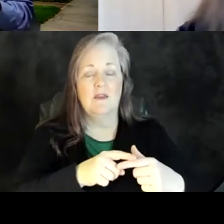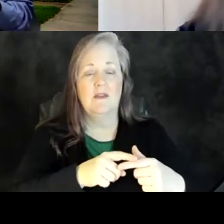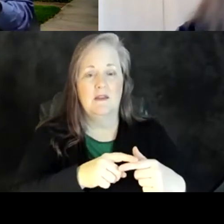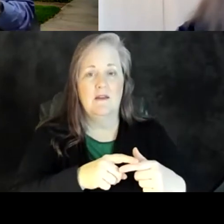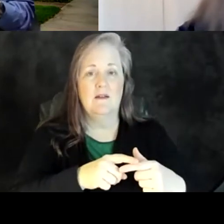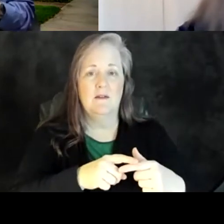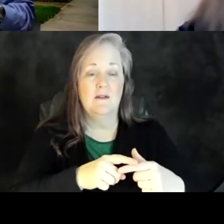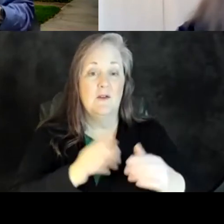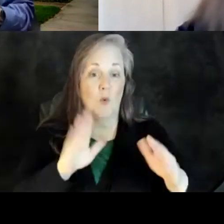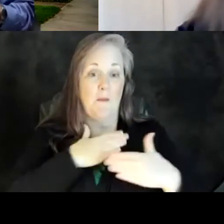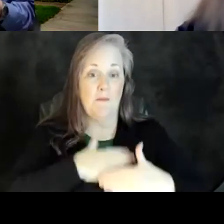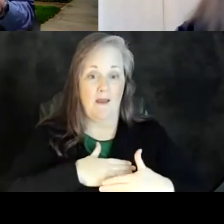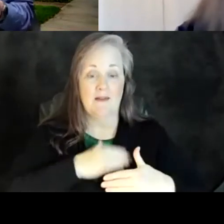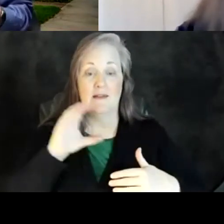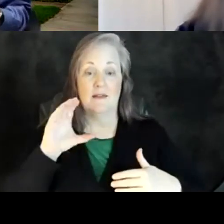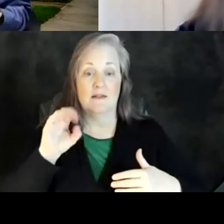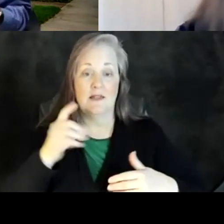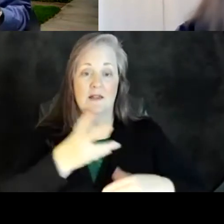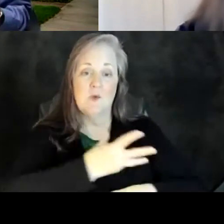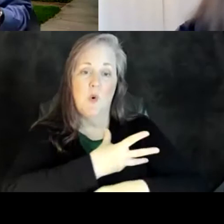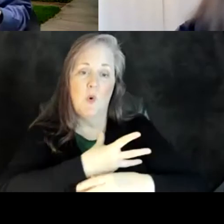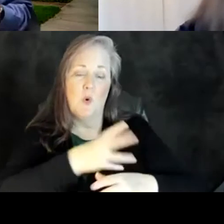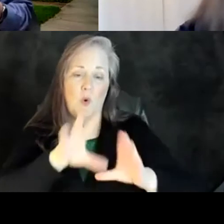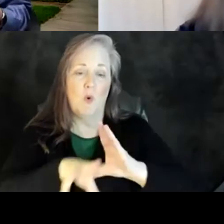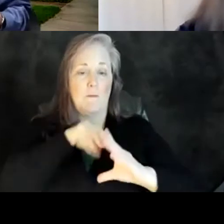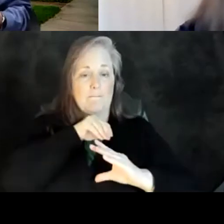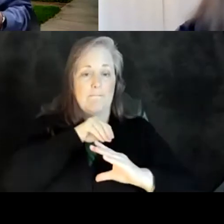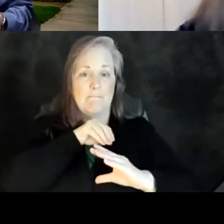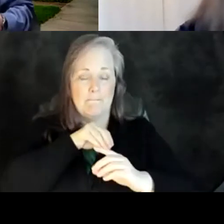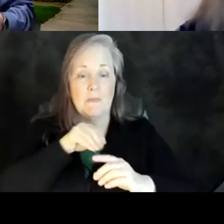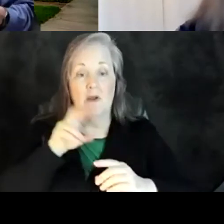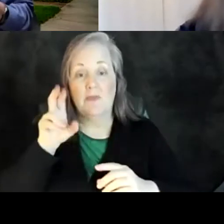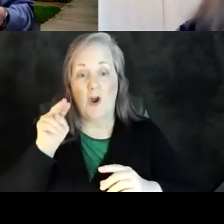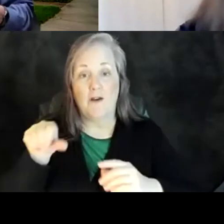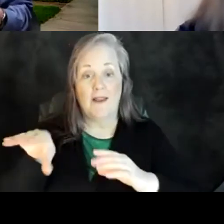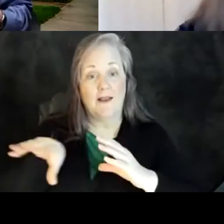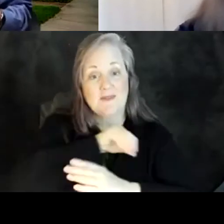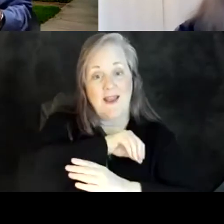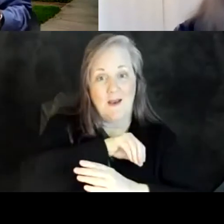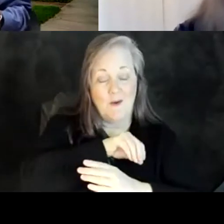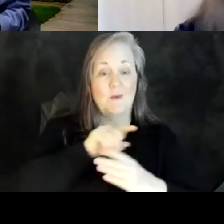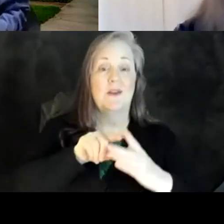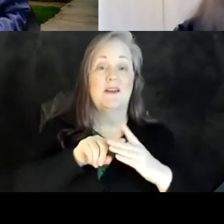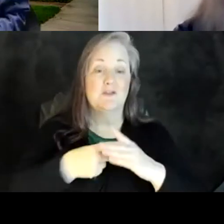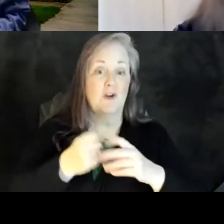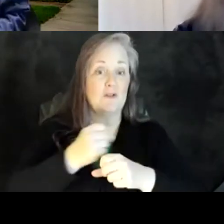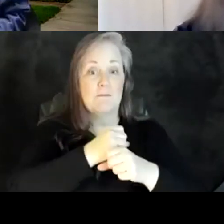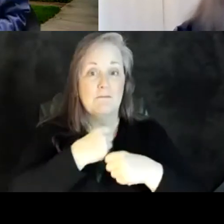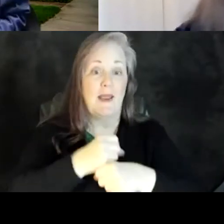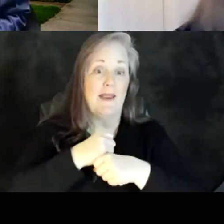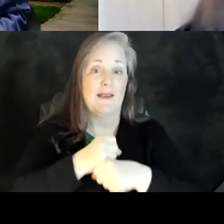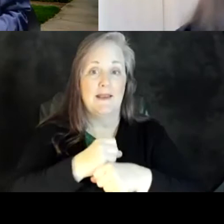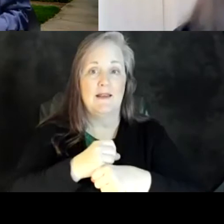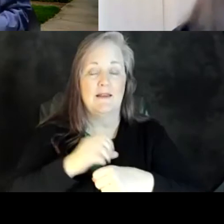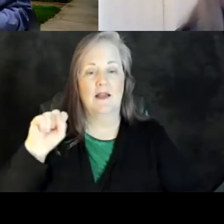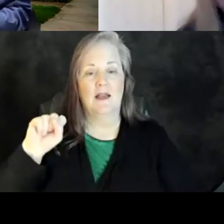in cells. The RNA gets out, and it starts making what's called the